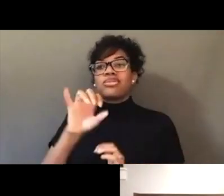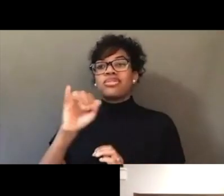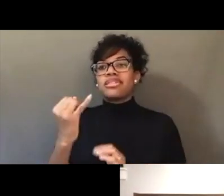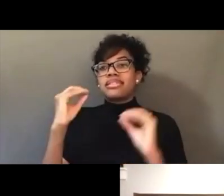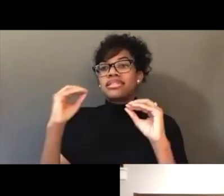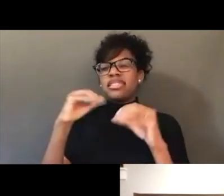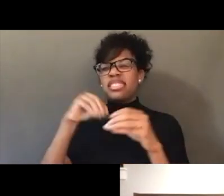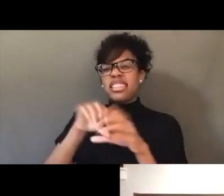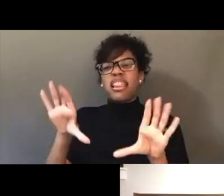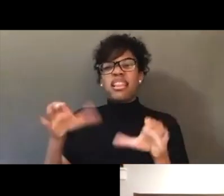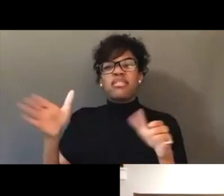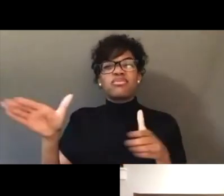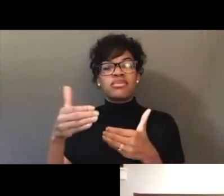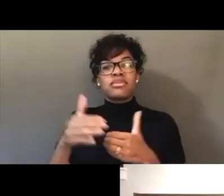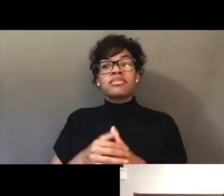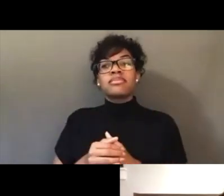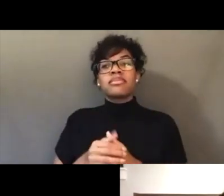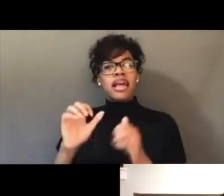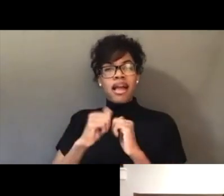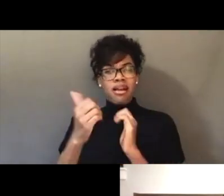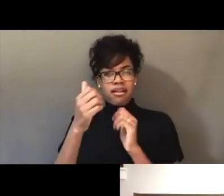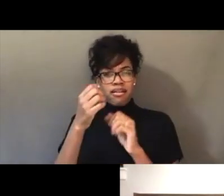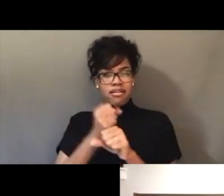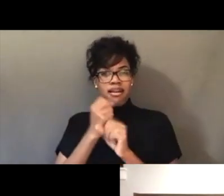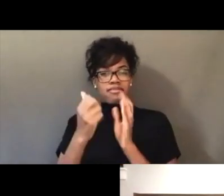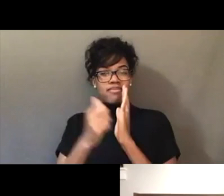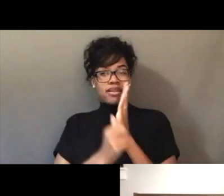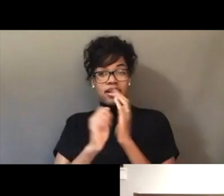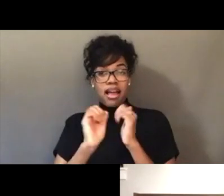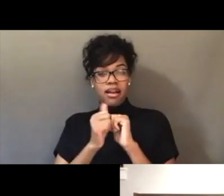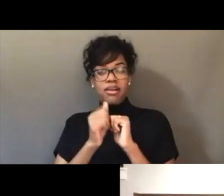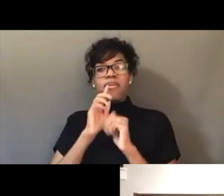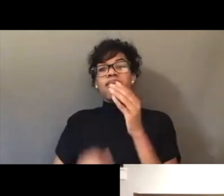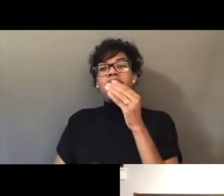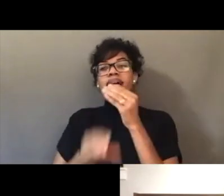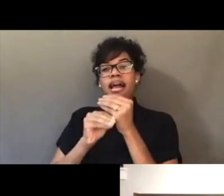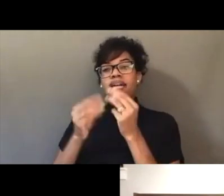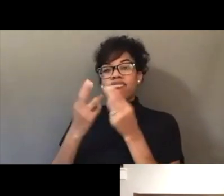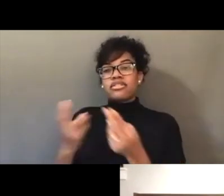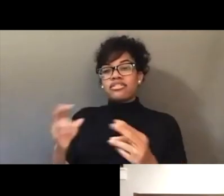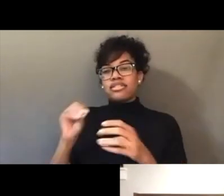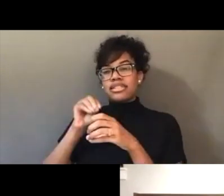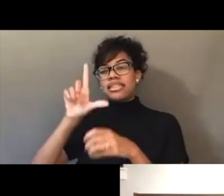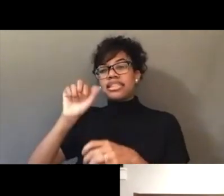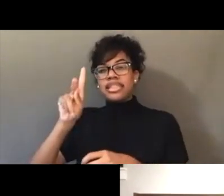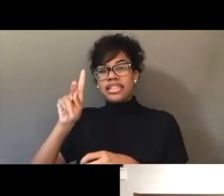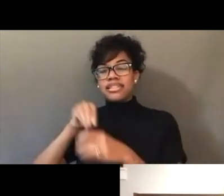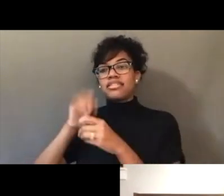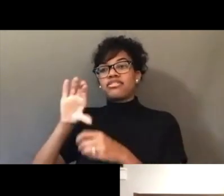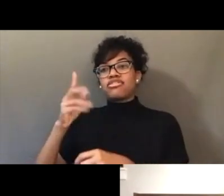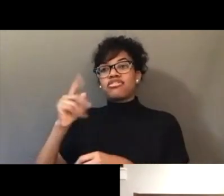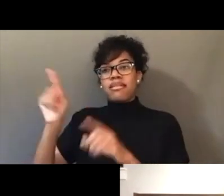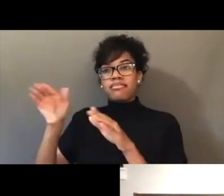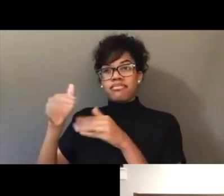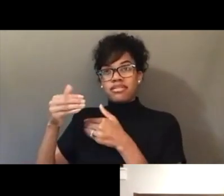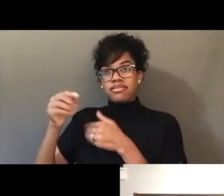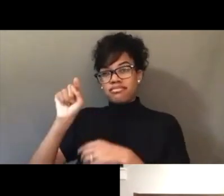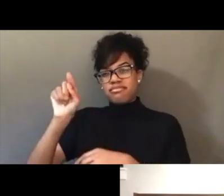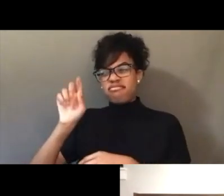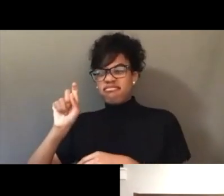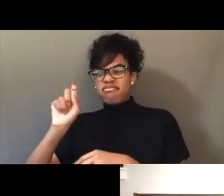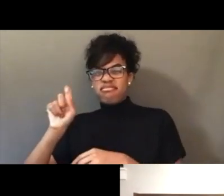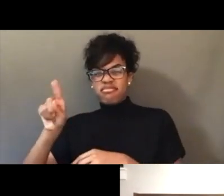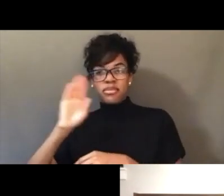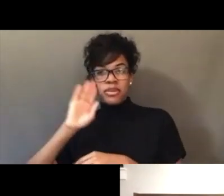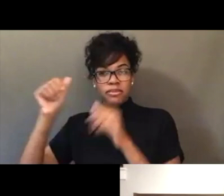in the chat box. For today's event, a few logistics notes. Please feel free to use the chat box to be in